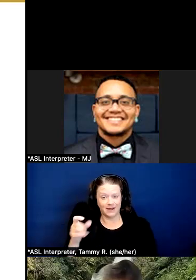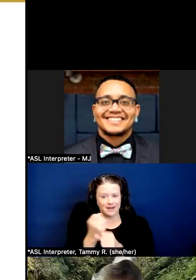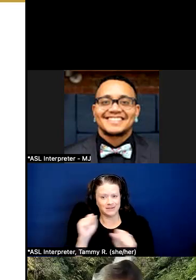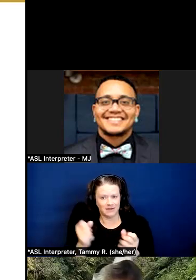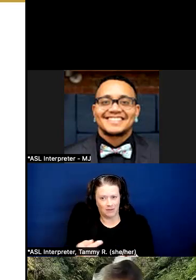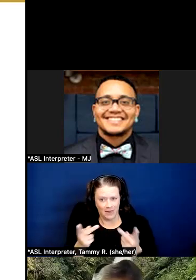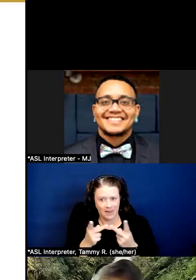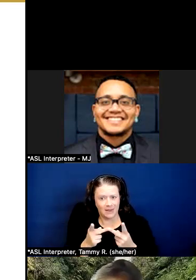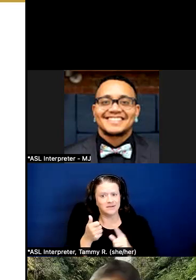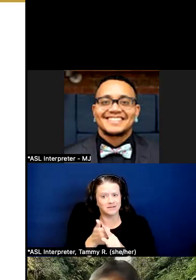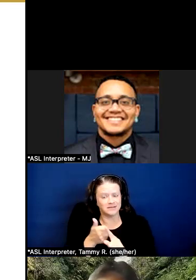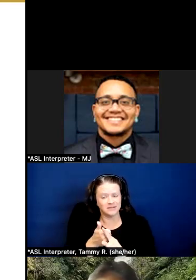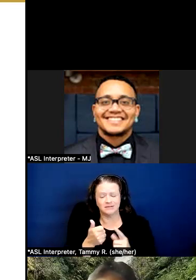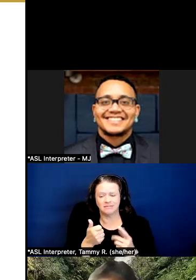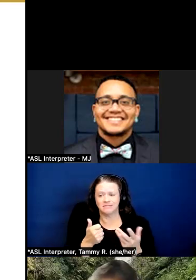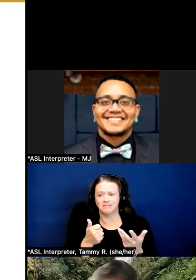that's very